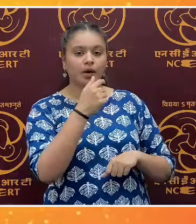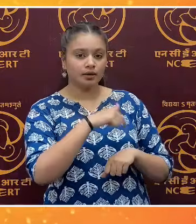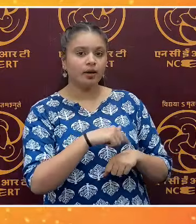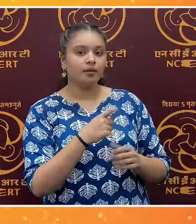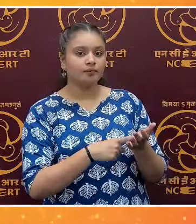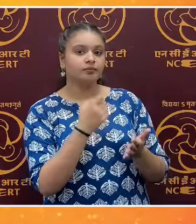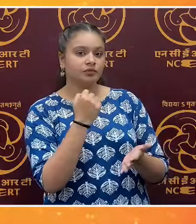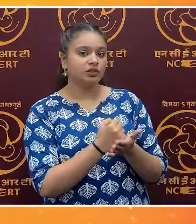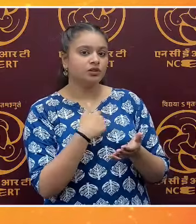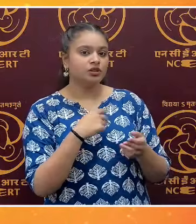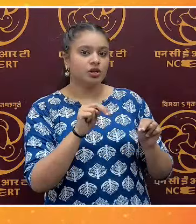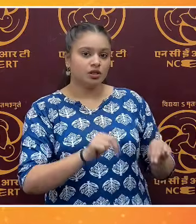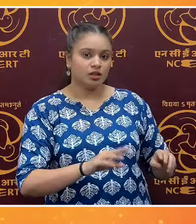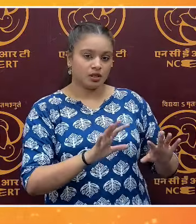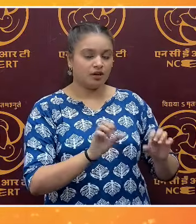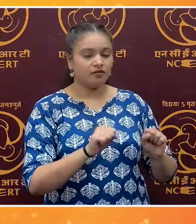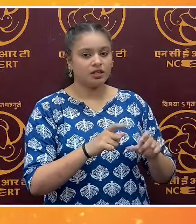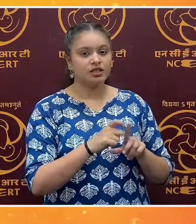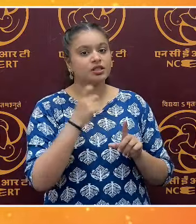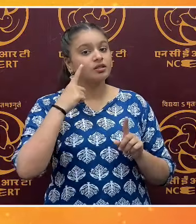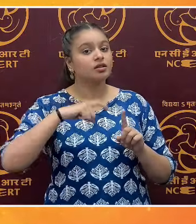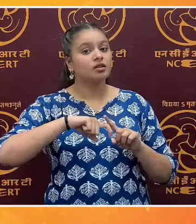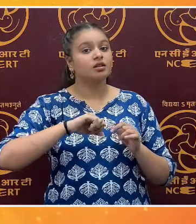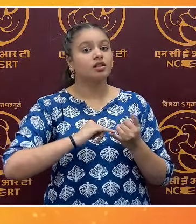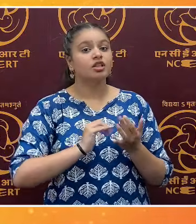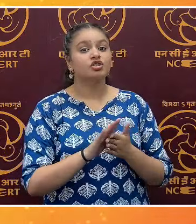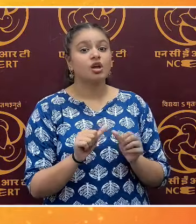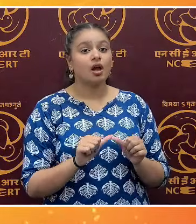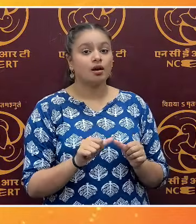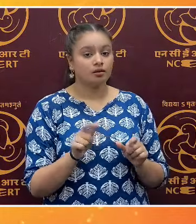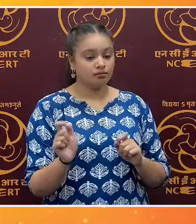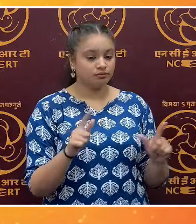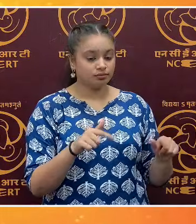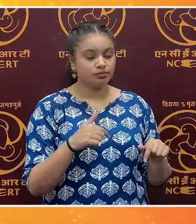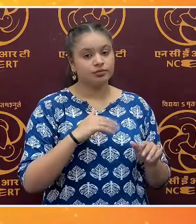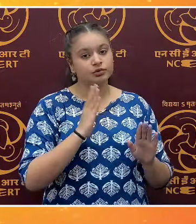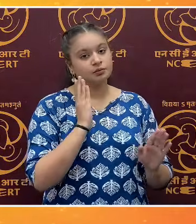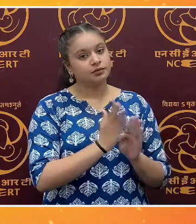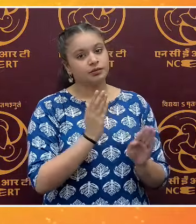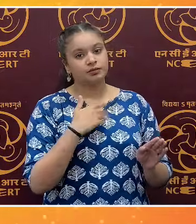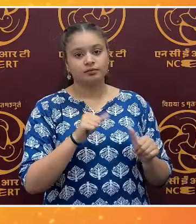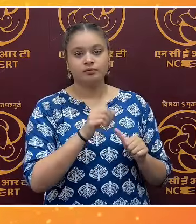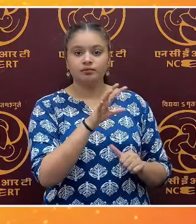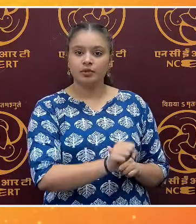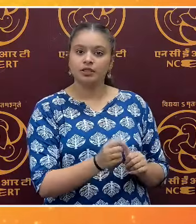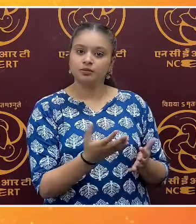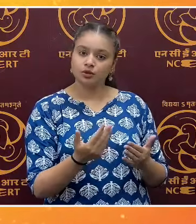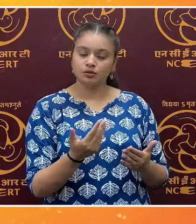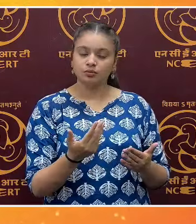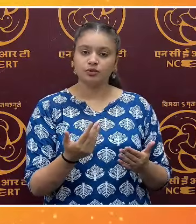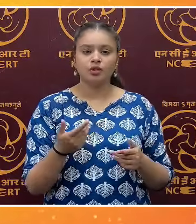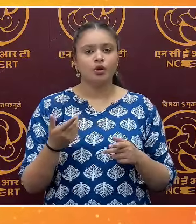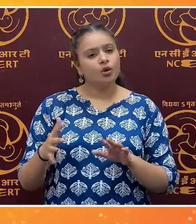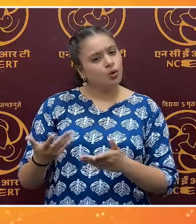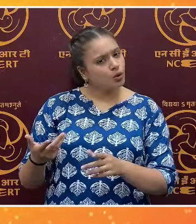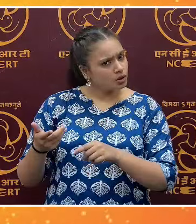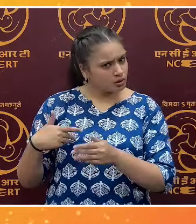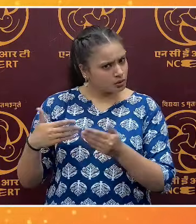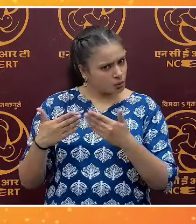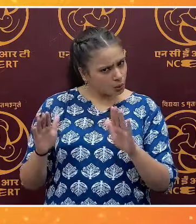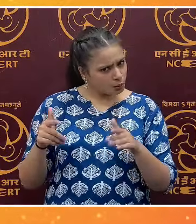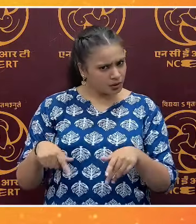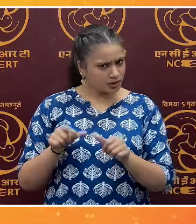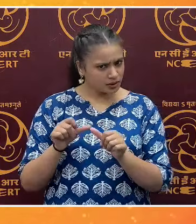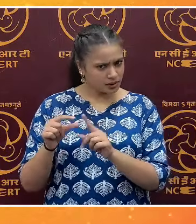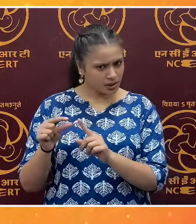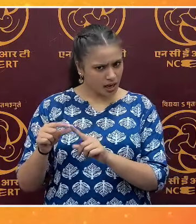registration is required in Diksha platform, and once it is done, you can directly access through it. So no problem with that. And ma'am, we can open this application